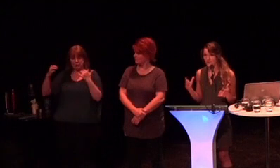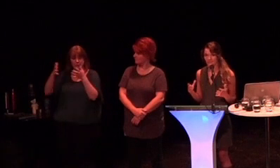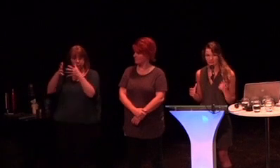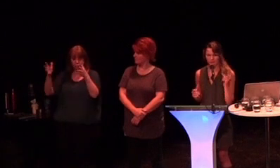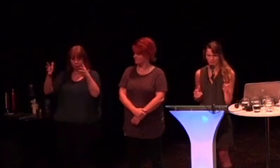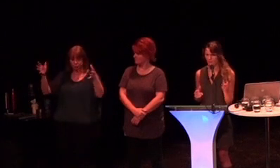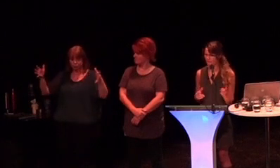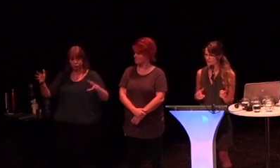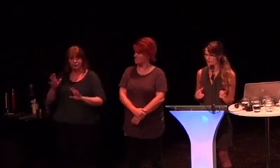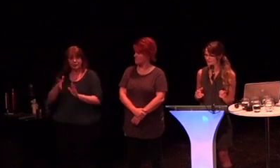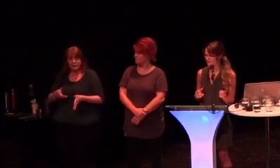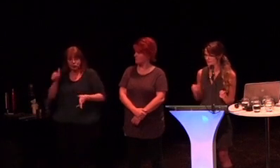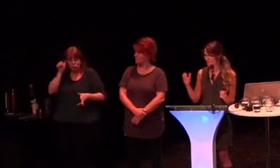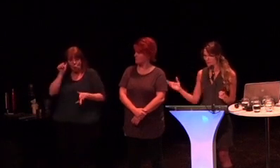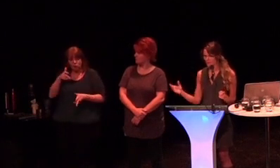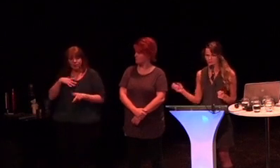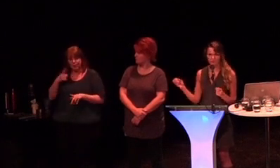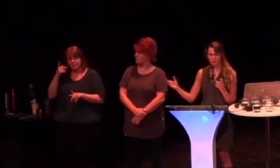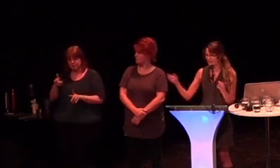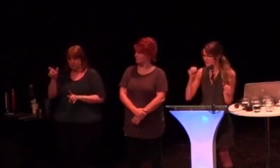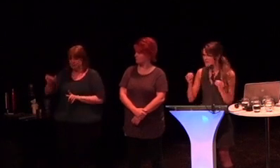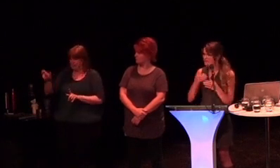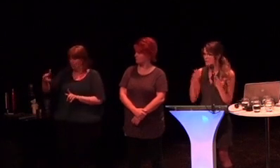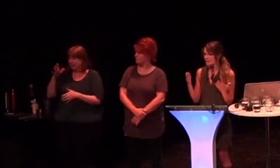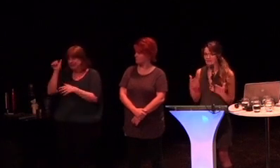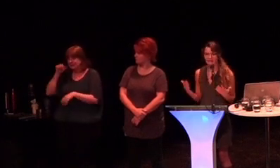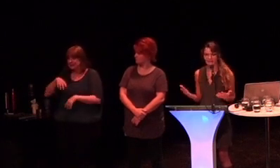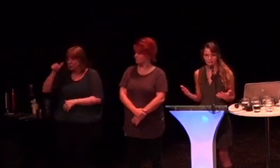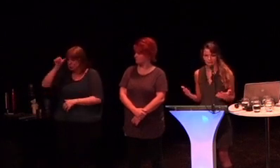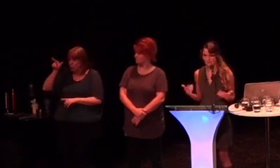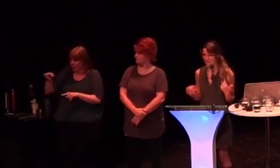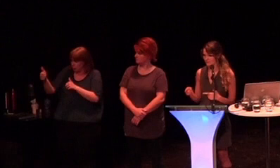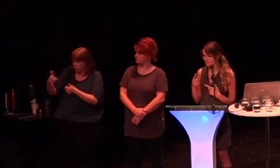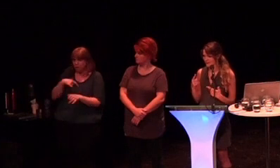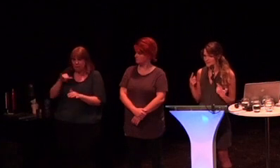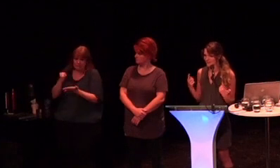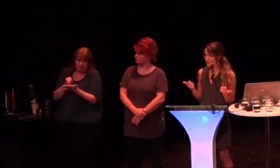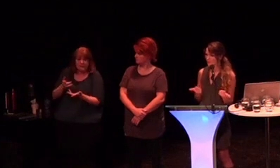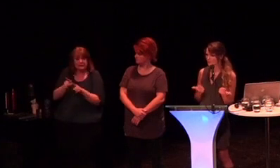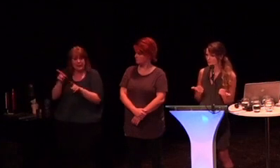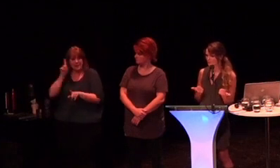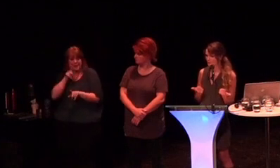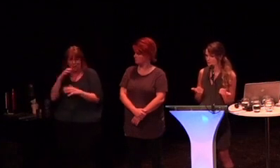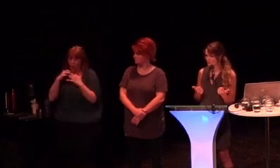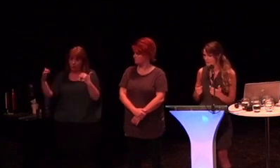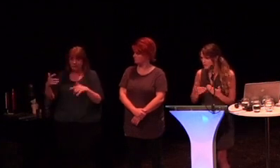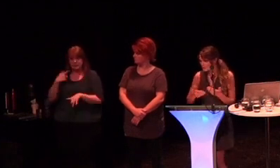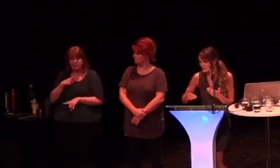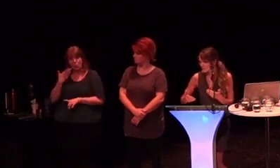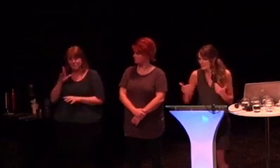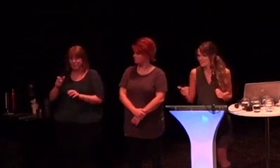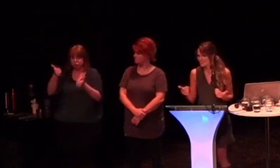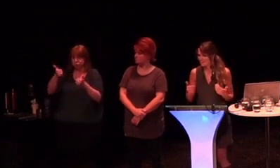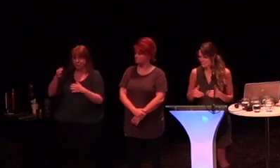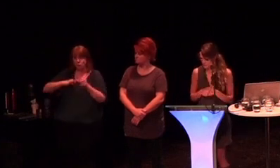the opportunity to know, oh that was good, or that wasn't good, oh yeah, but the same way that as a hearing audience we hear from friends, oh that was a good performance, and we're looking, oh